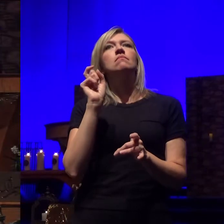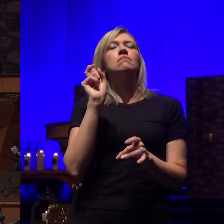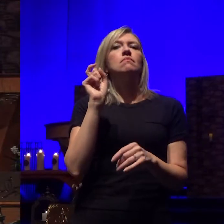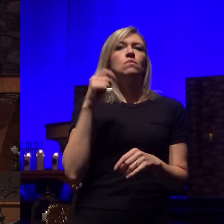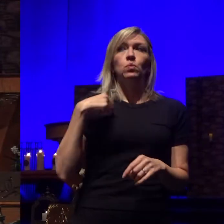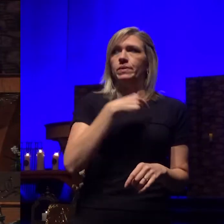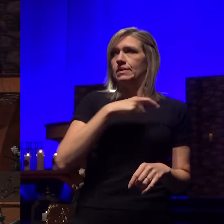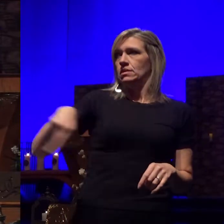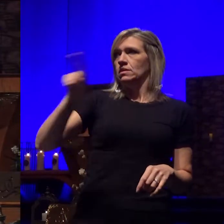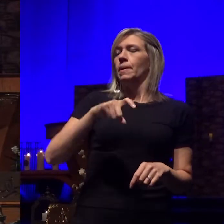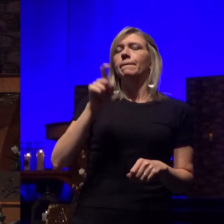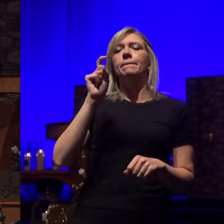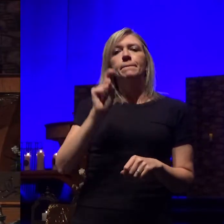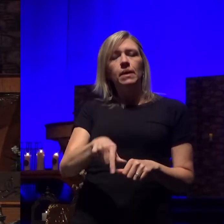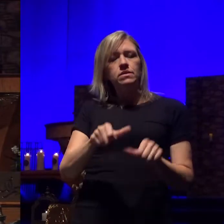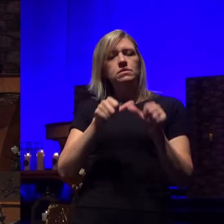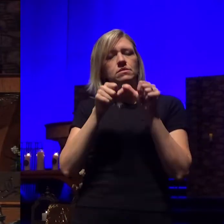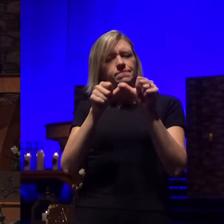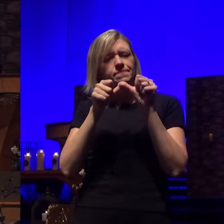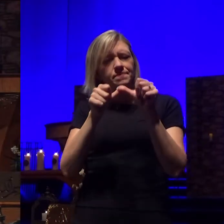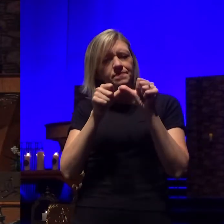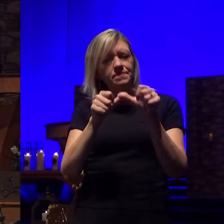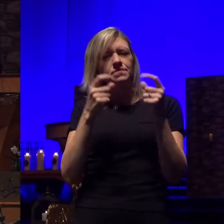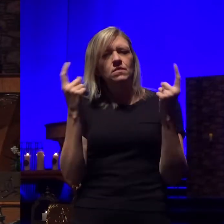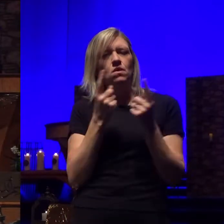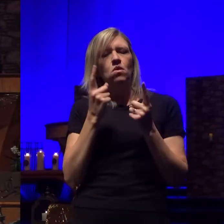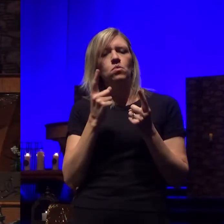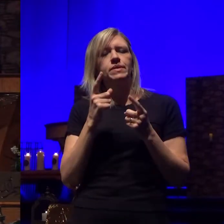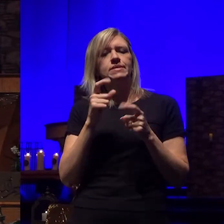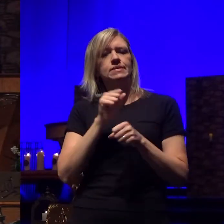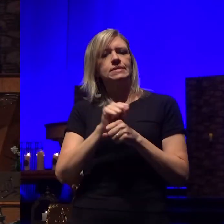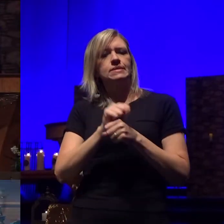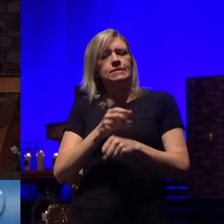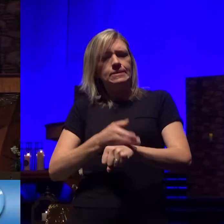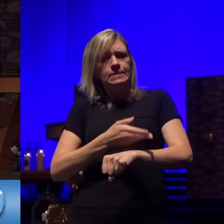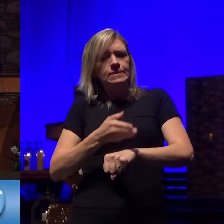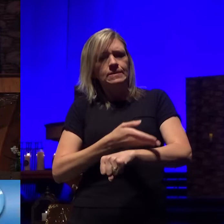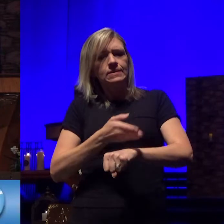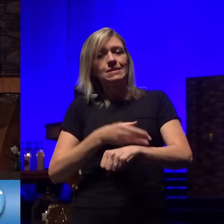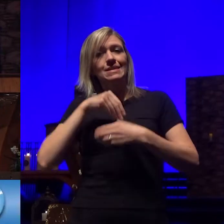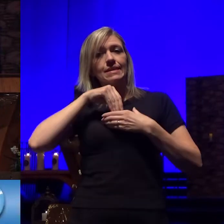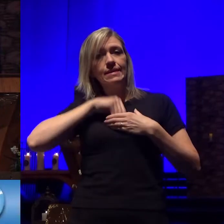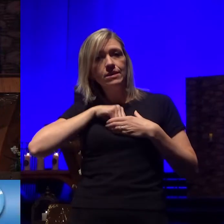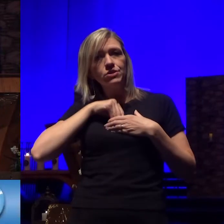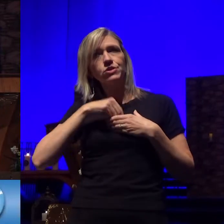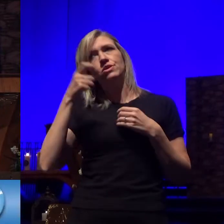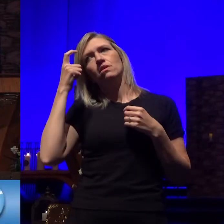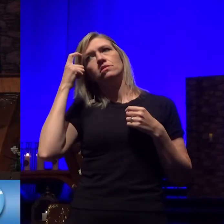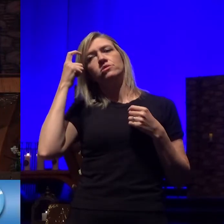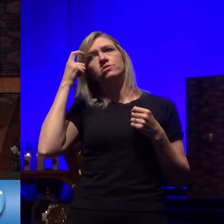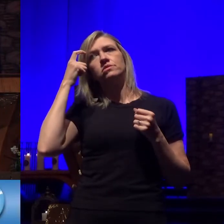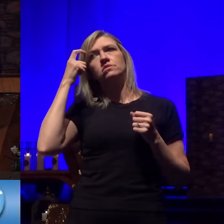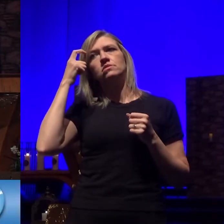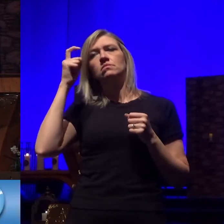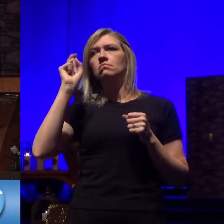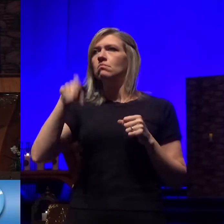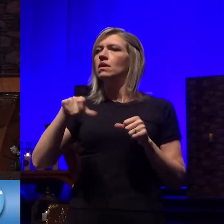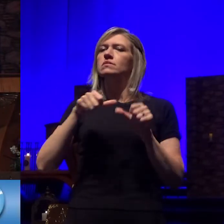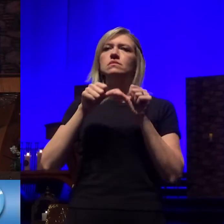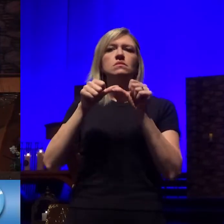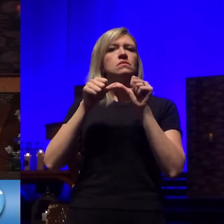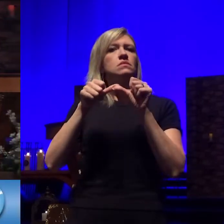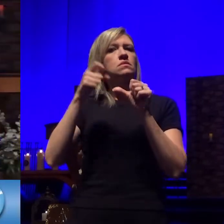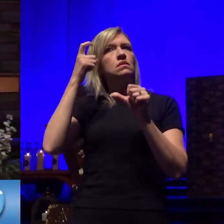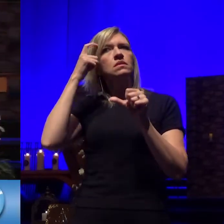we must continue to cultivate our own inner consciousness. We have to keep our consciousness going